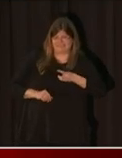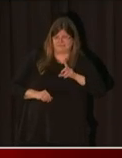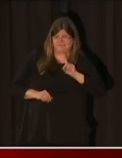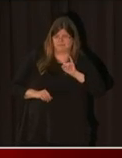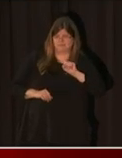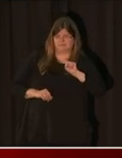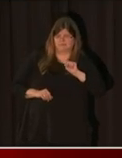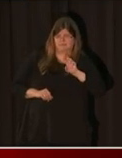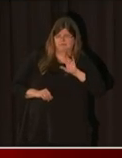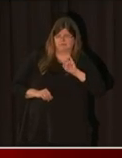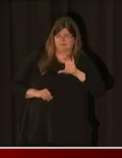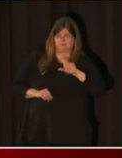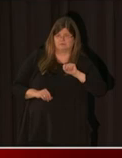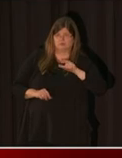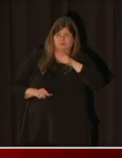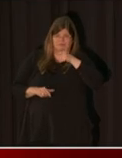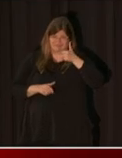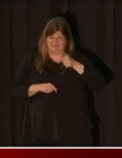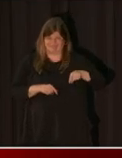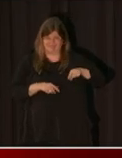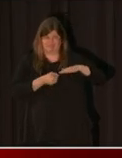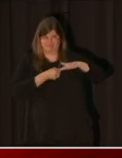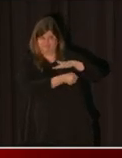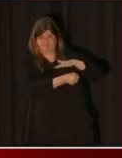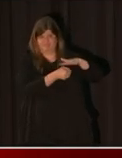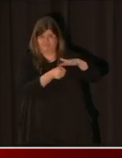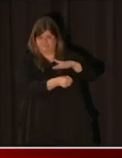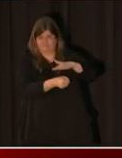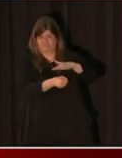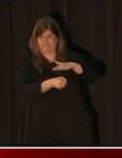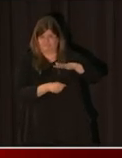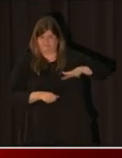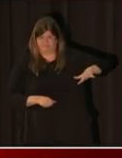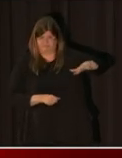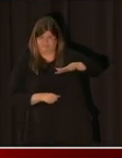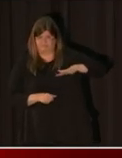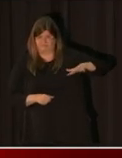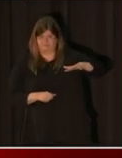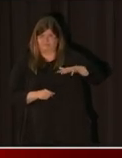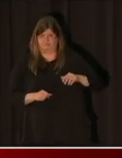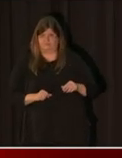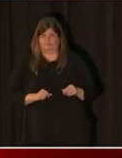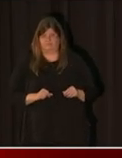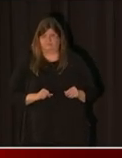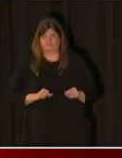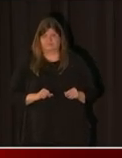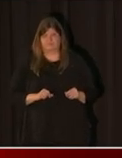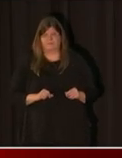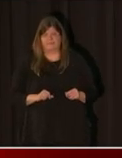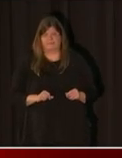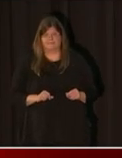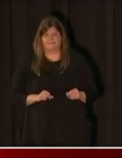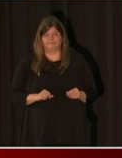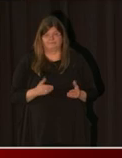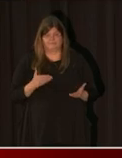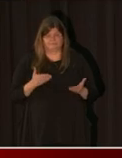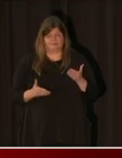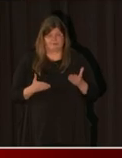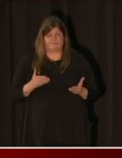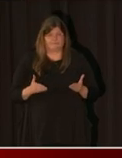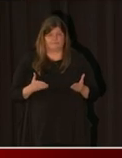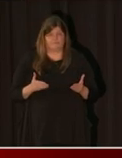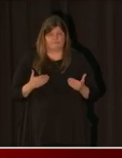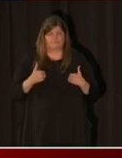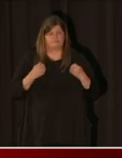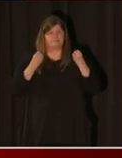quarantined, and I don't know if I don't know. I think on the positives too, they might be on the higher side too, and I